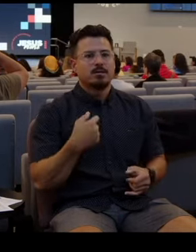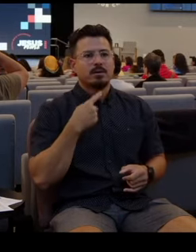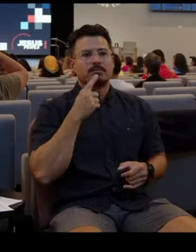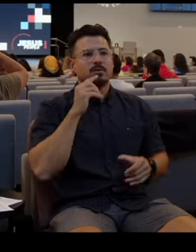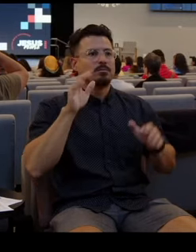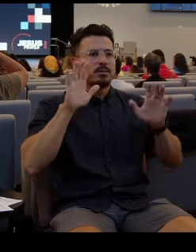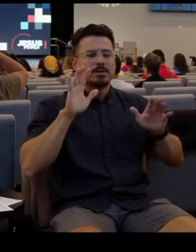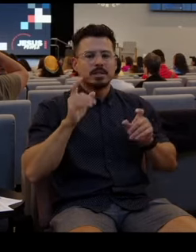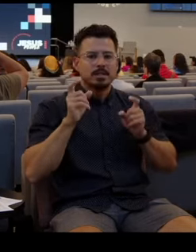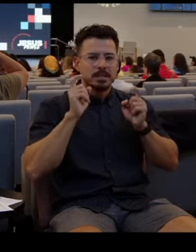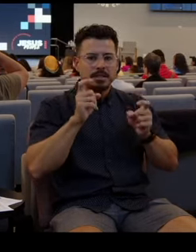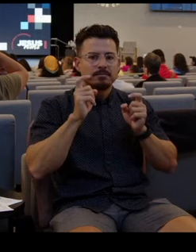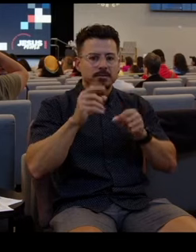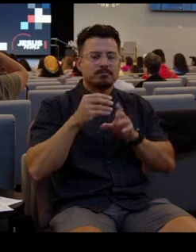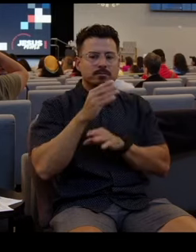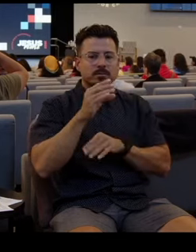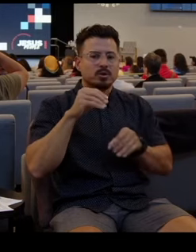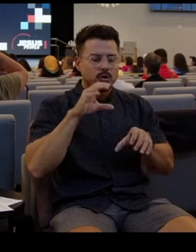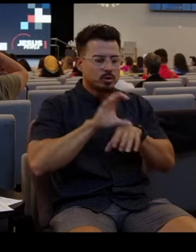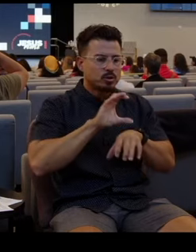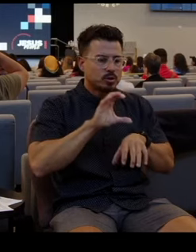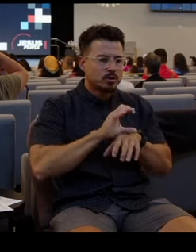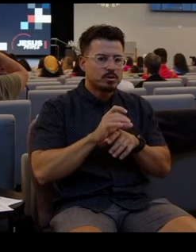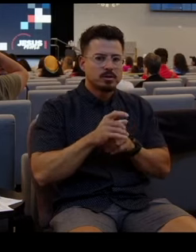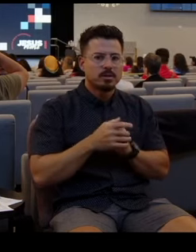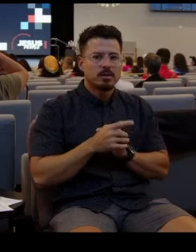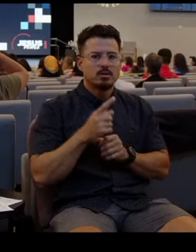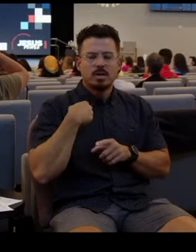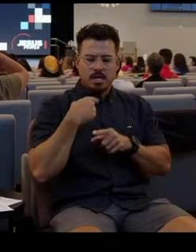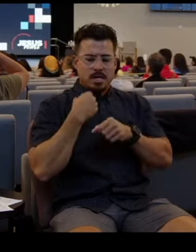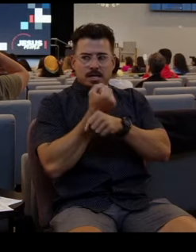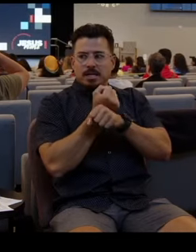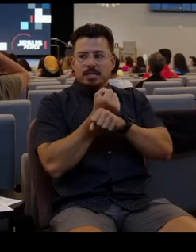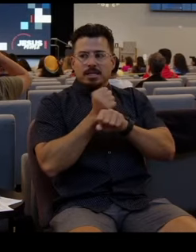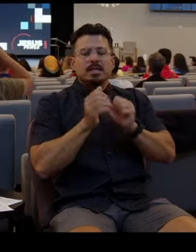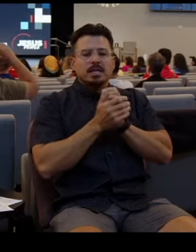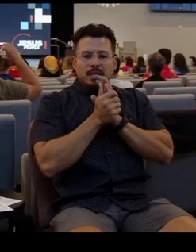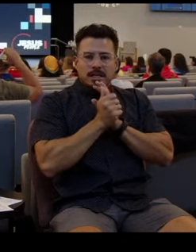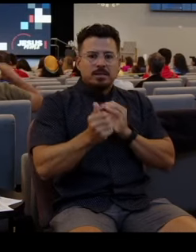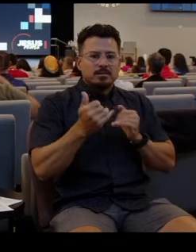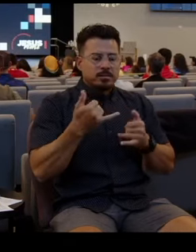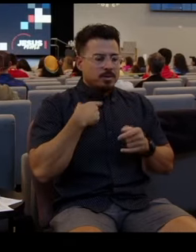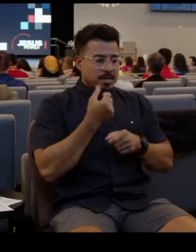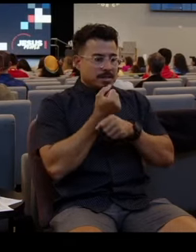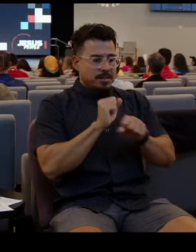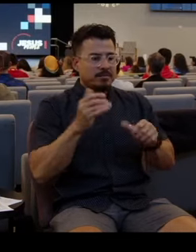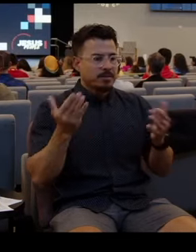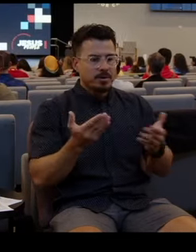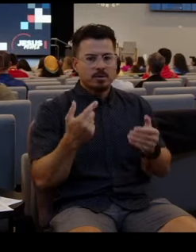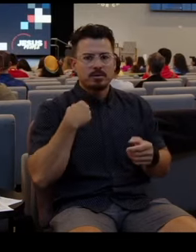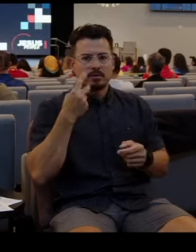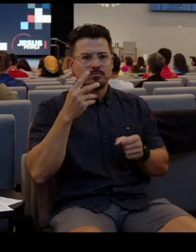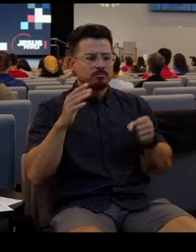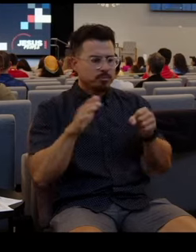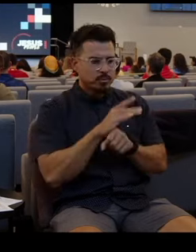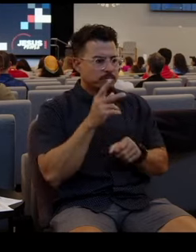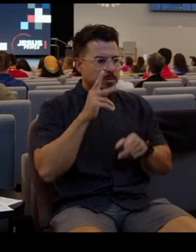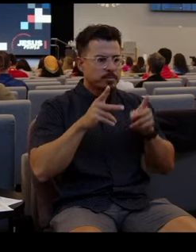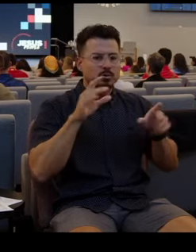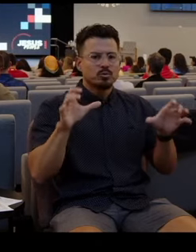amazing gifts in the Tucson church. When I got saved, there were a lot of tremendous elements already in full operation.